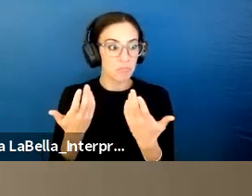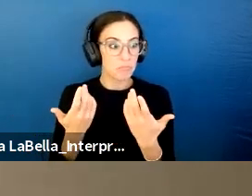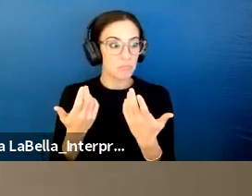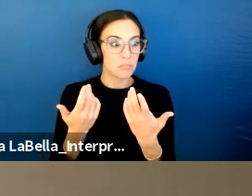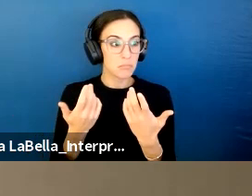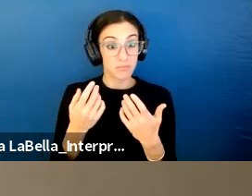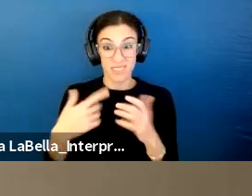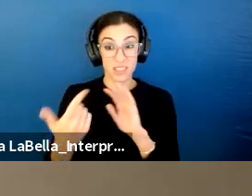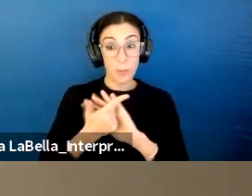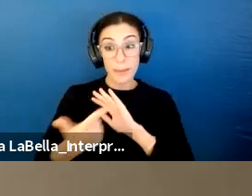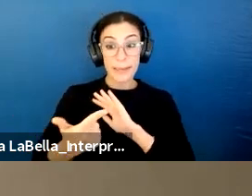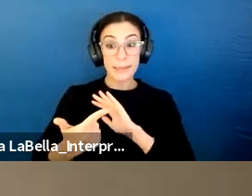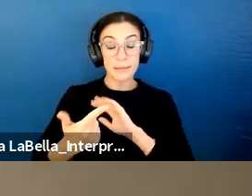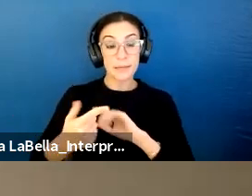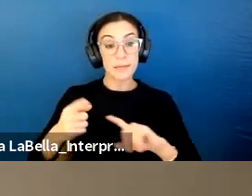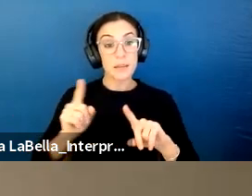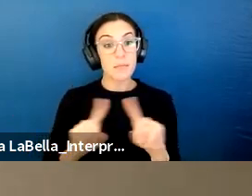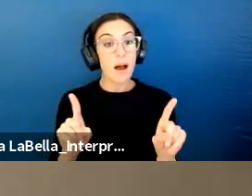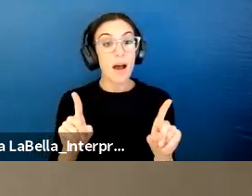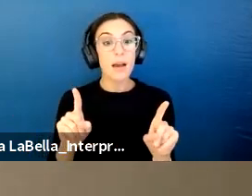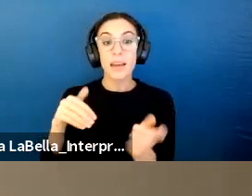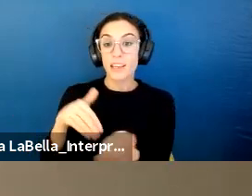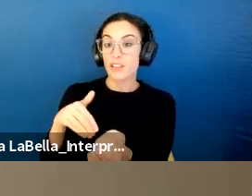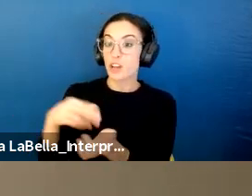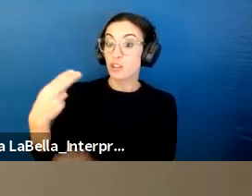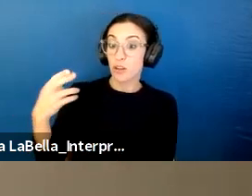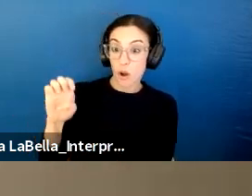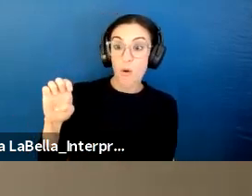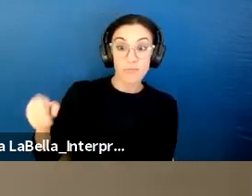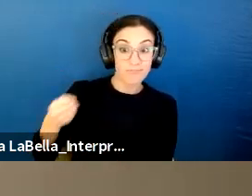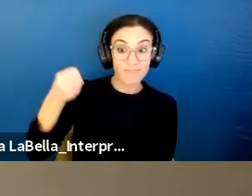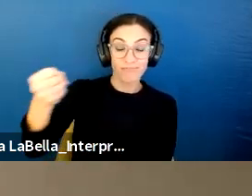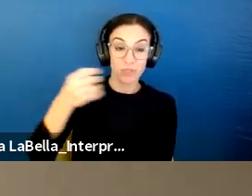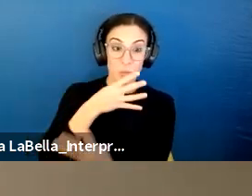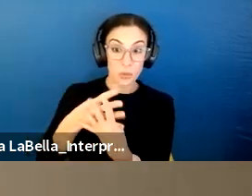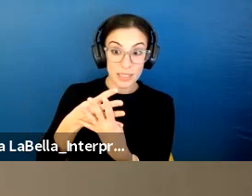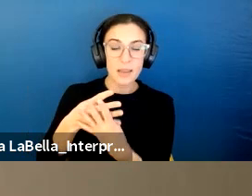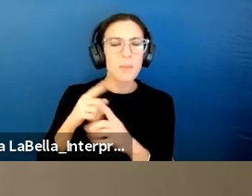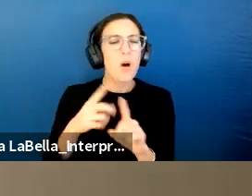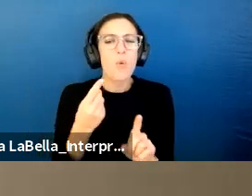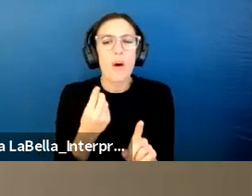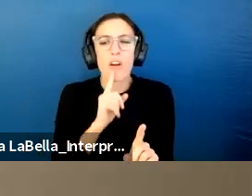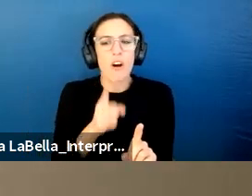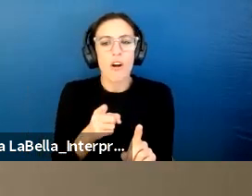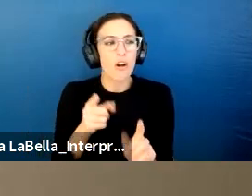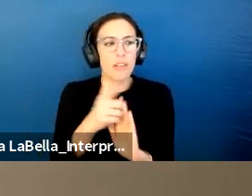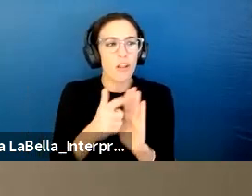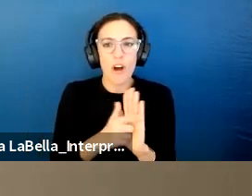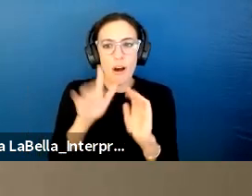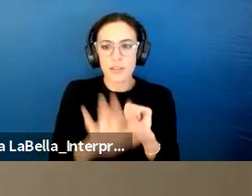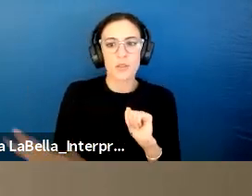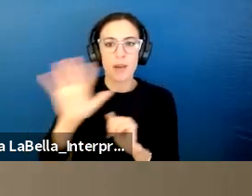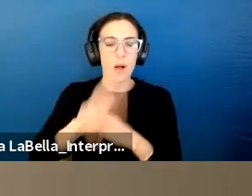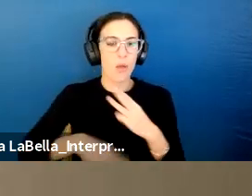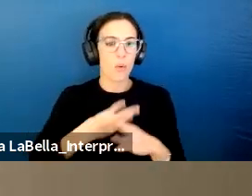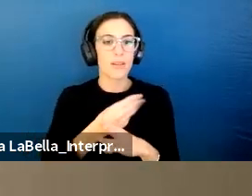It's forbidden, and Dr. He went to prison. But what are the laws around the world? And what are the